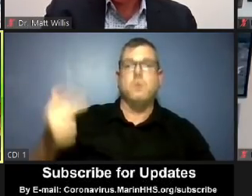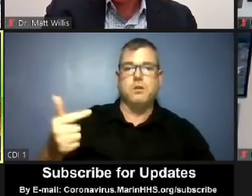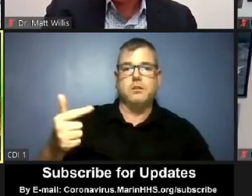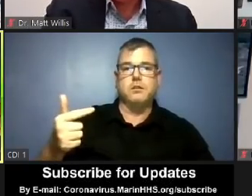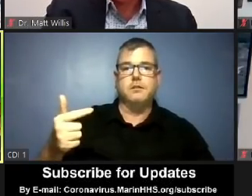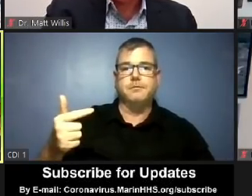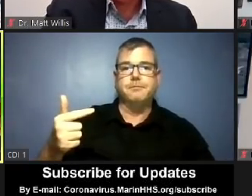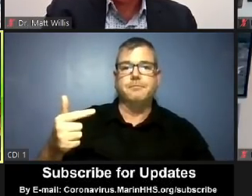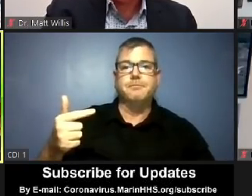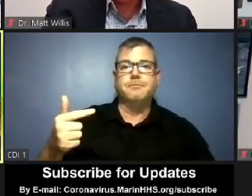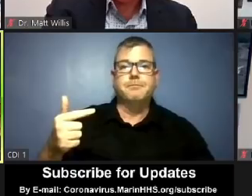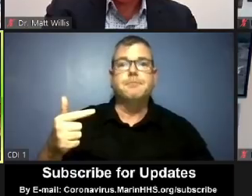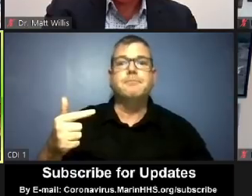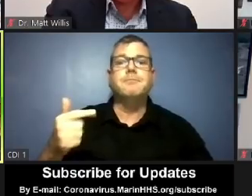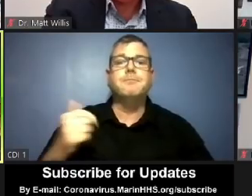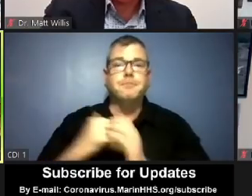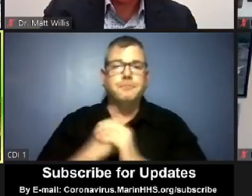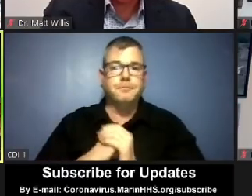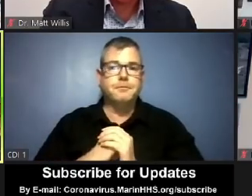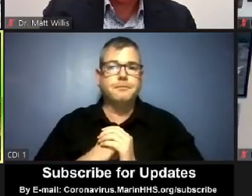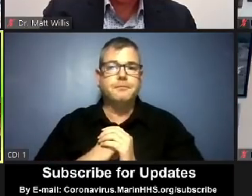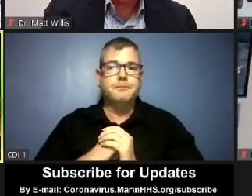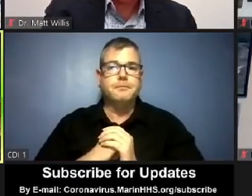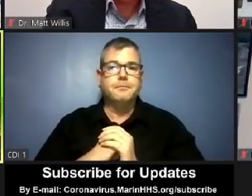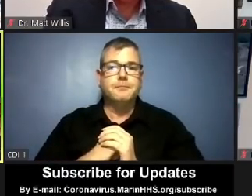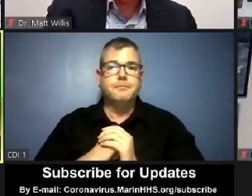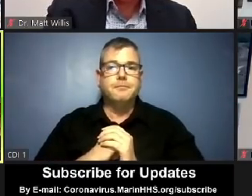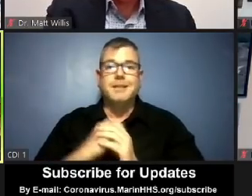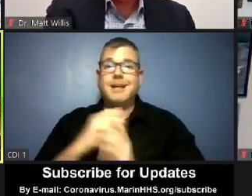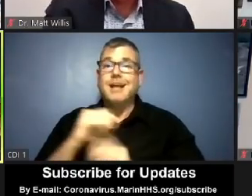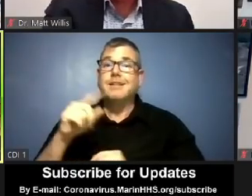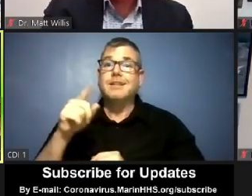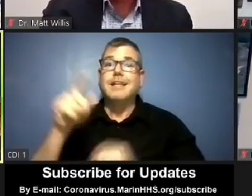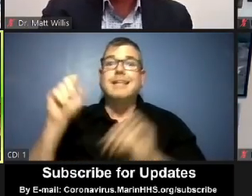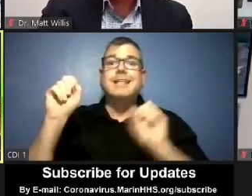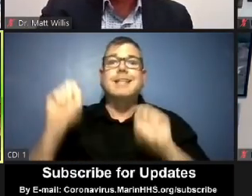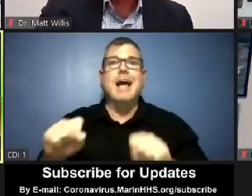and other updates. You can subscribe to those by going to